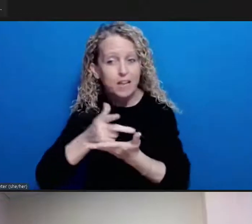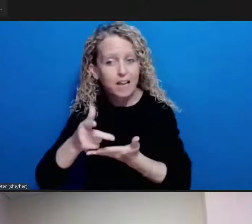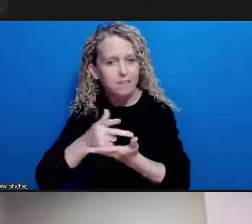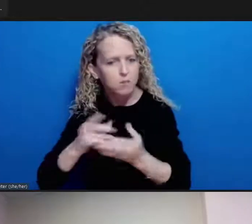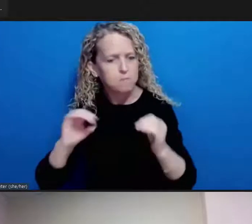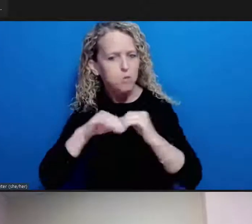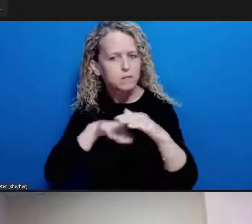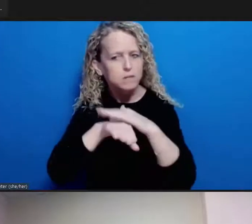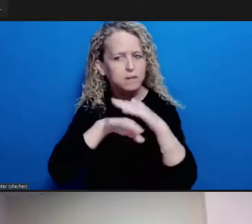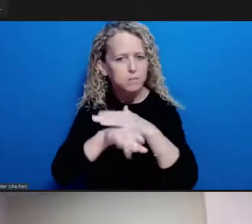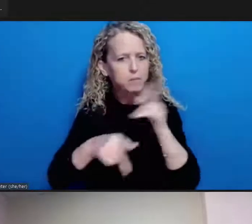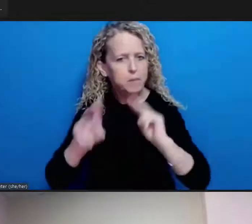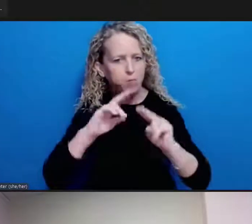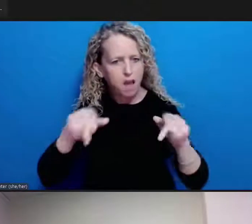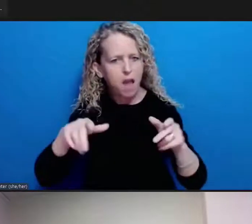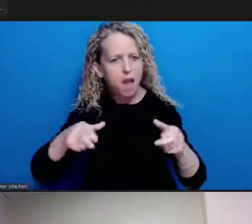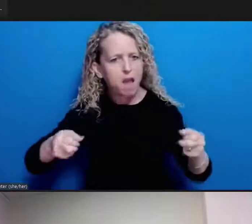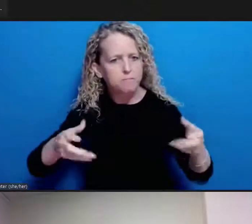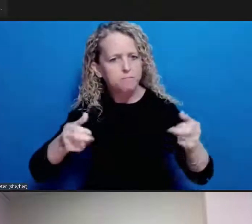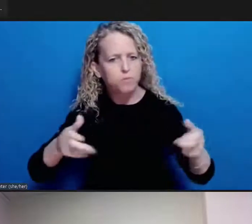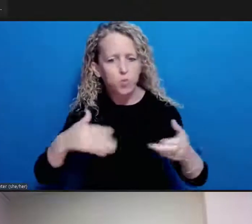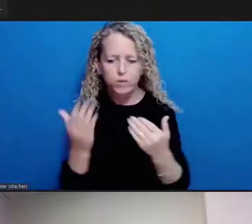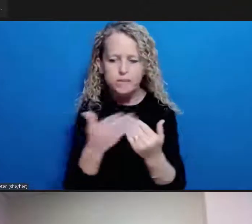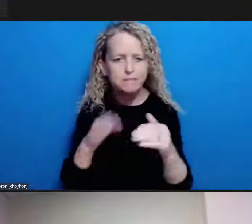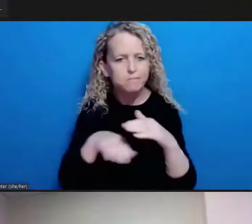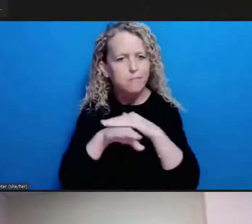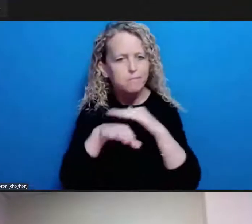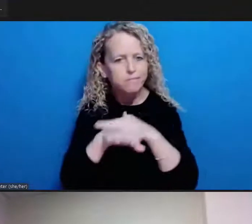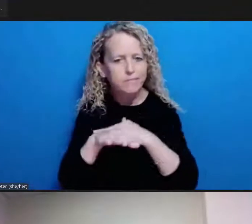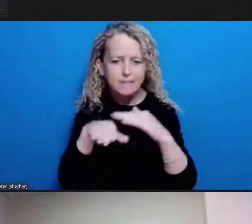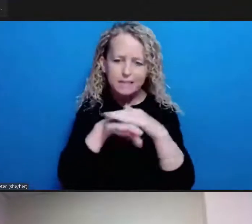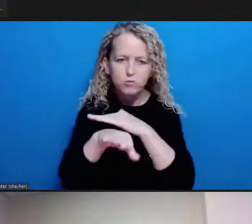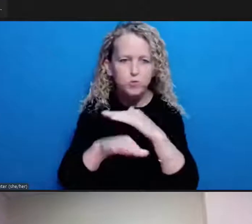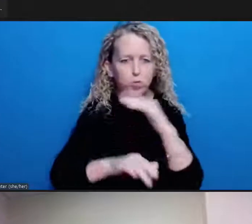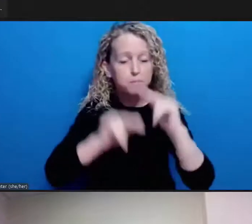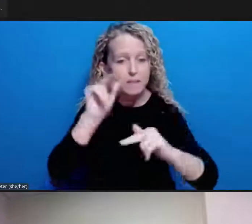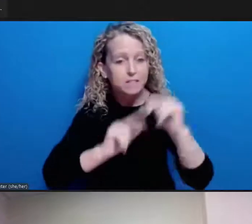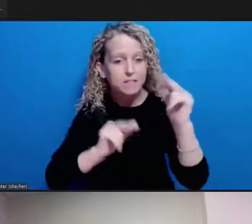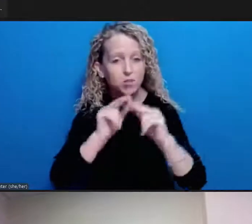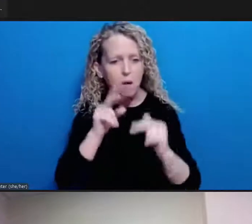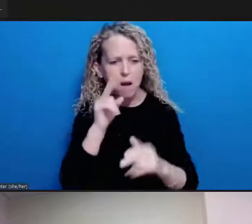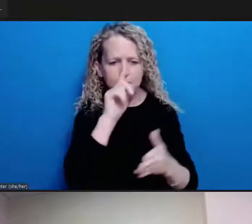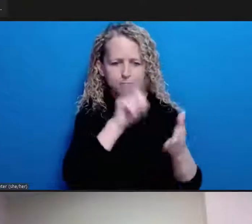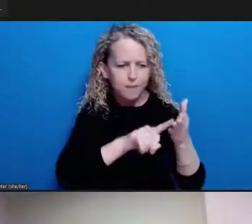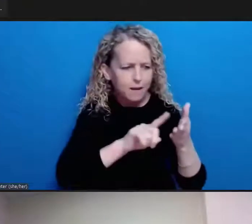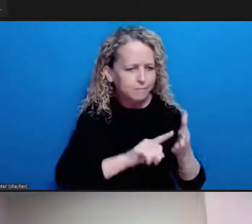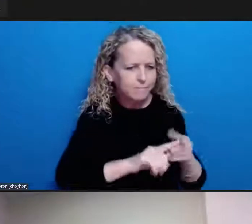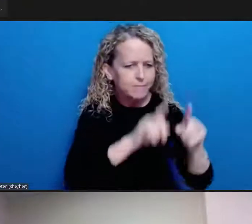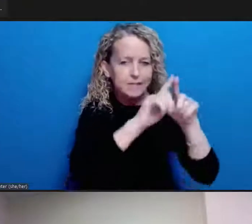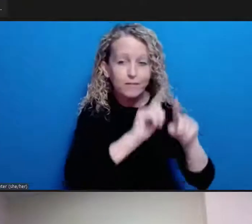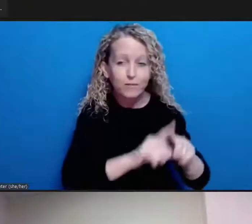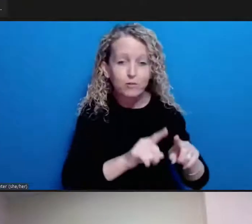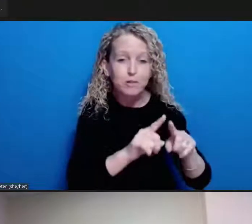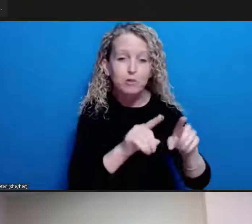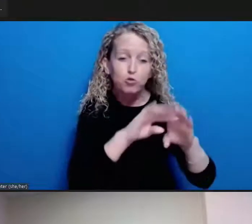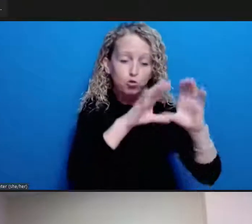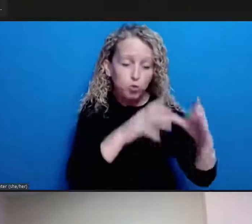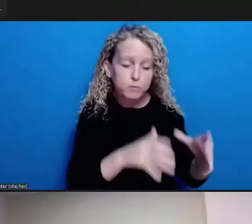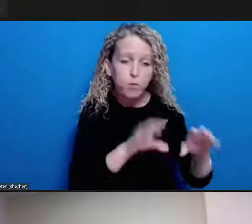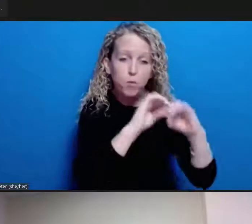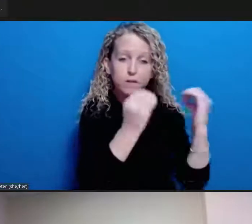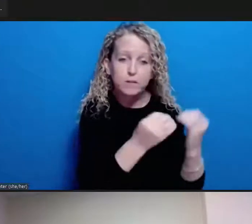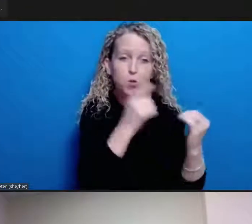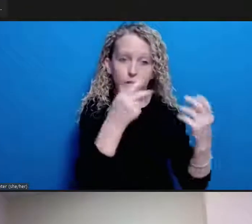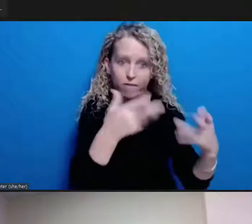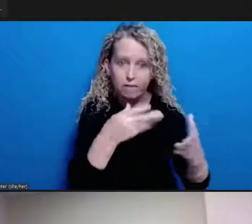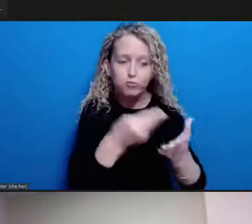get into a building. So I'm looking at all of the groups or organizations that received grants last